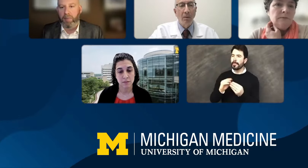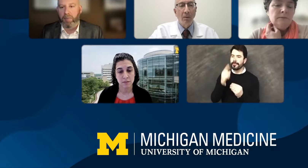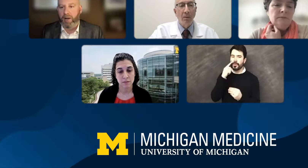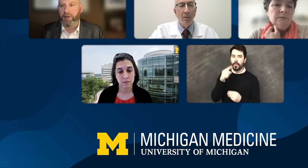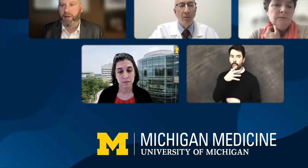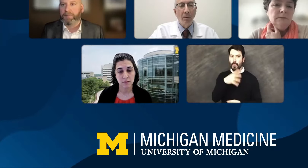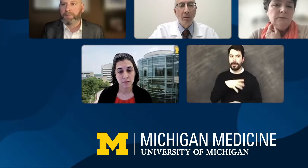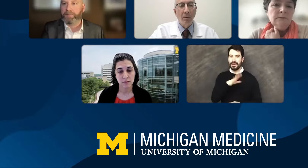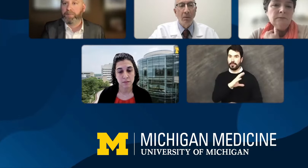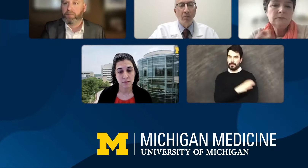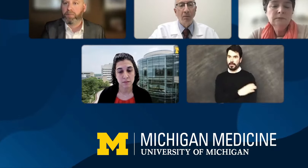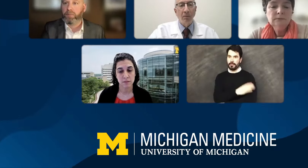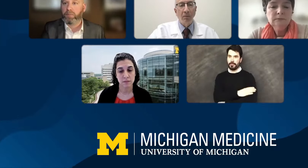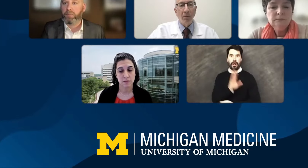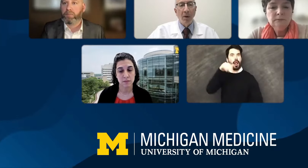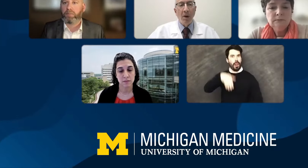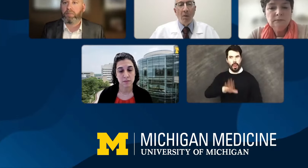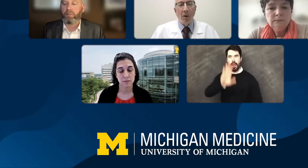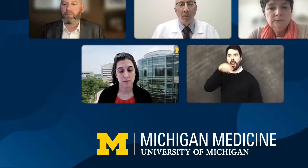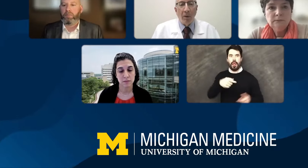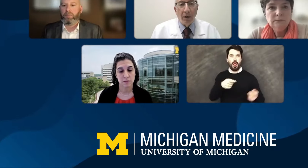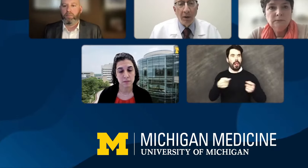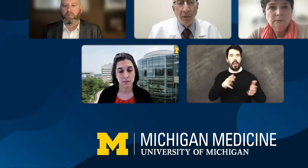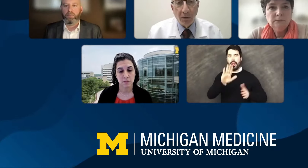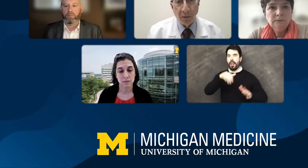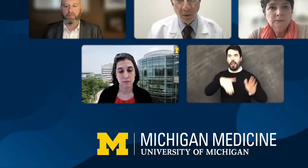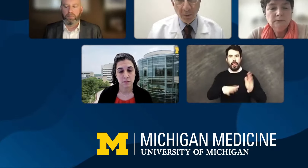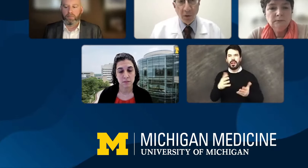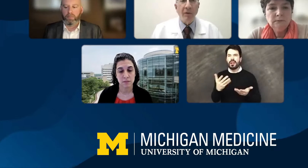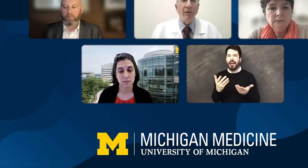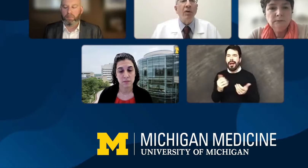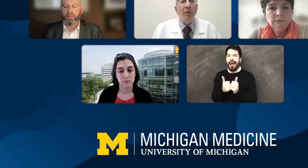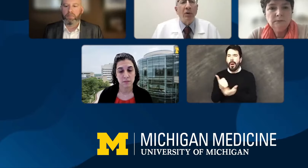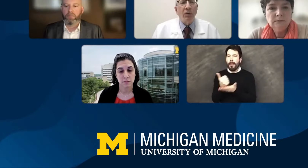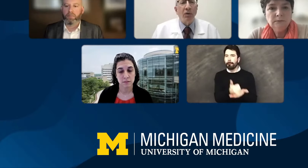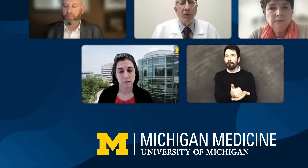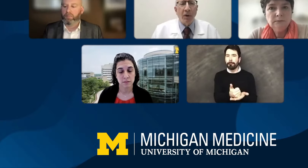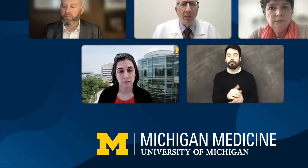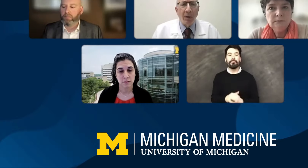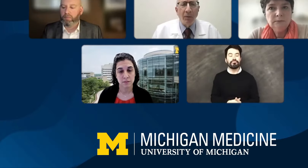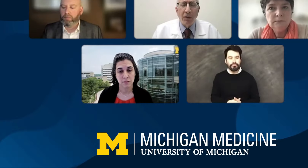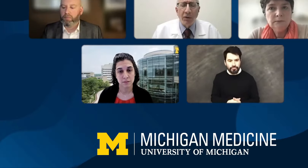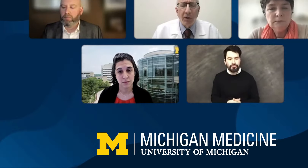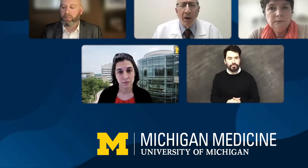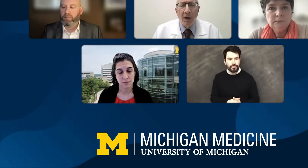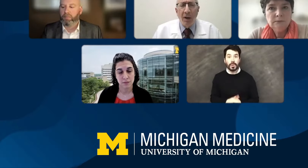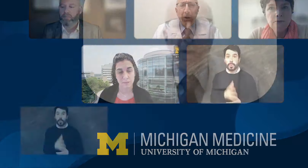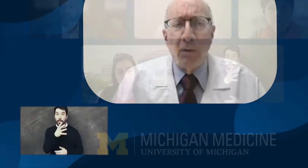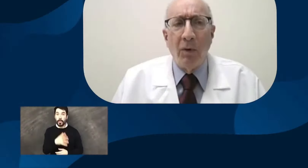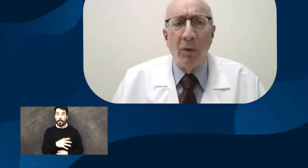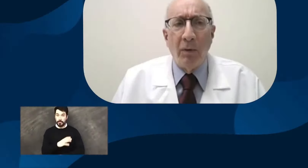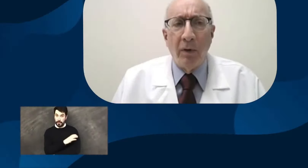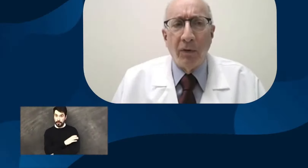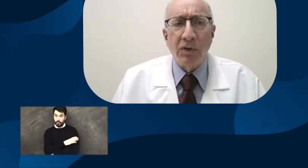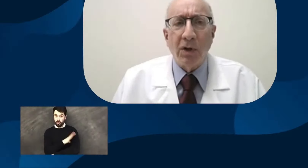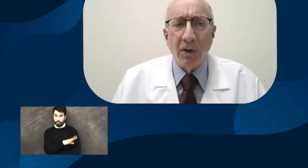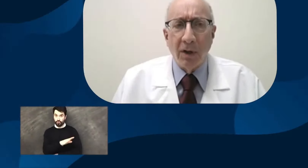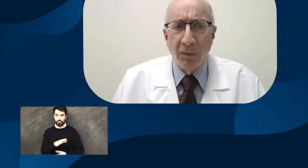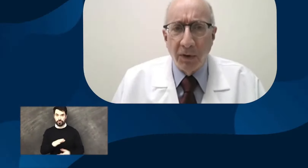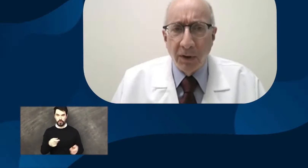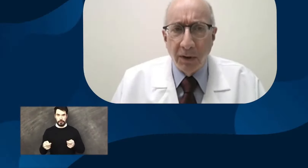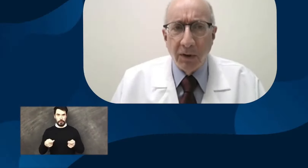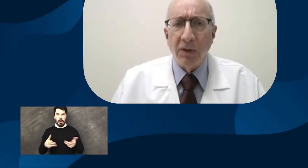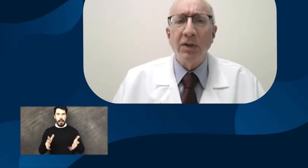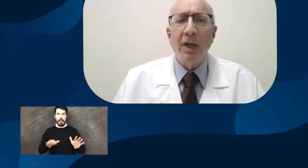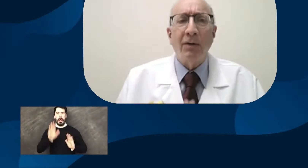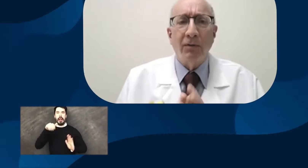high blood pressure? Well, I think for women who are having trouble controlling their high blood pressure, we first start off